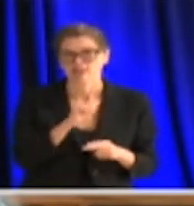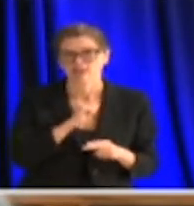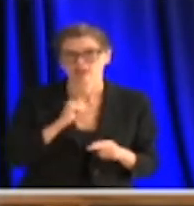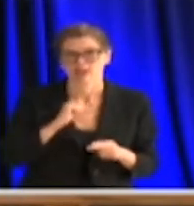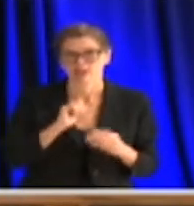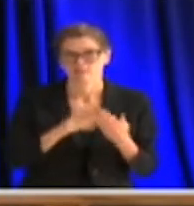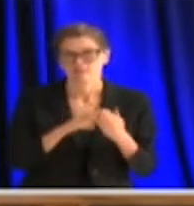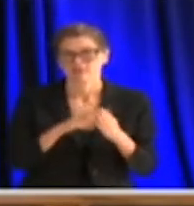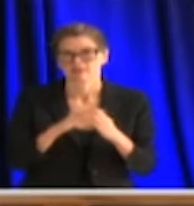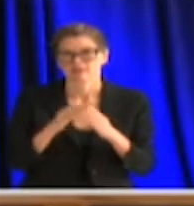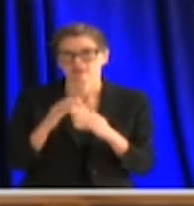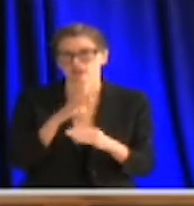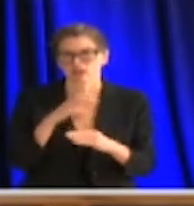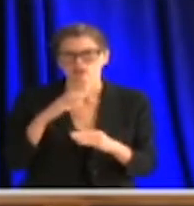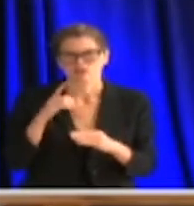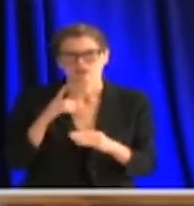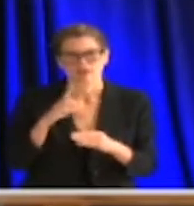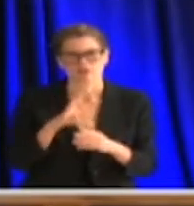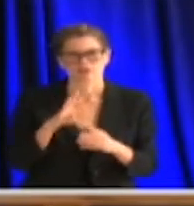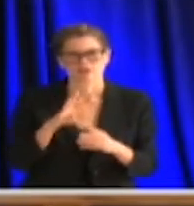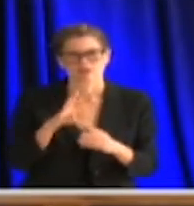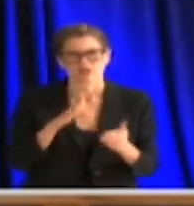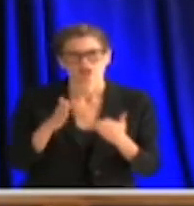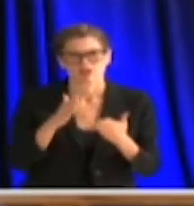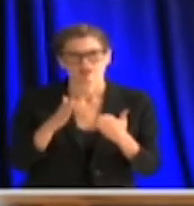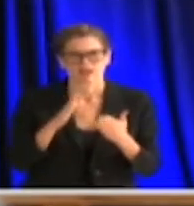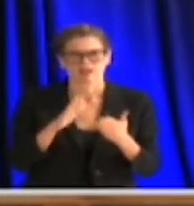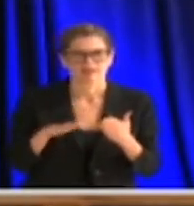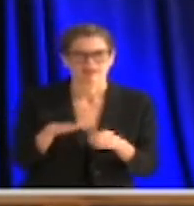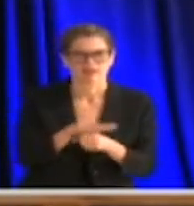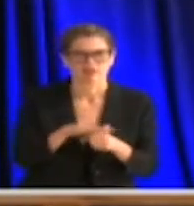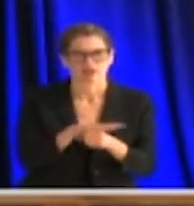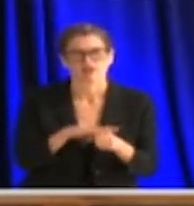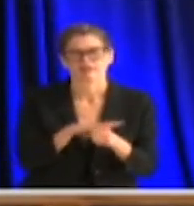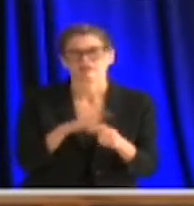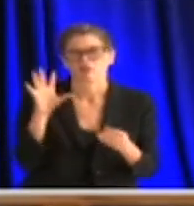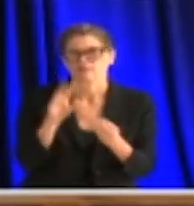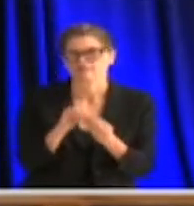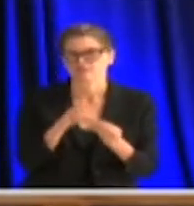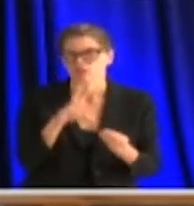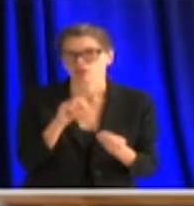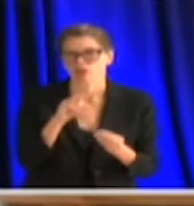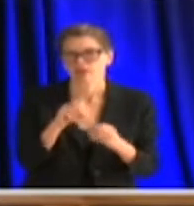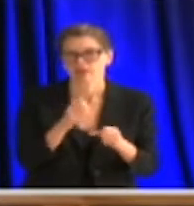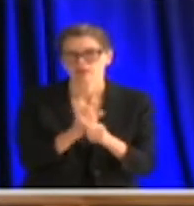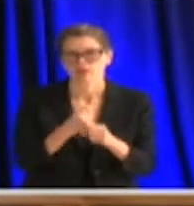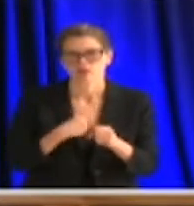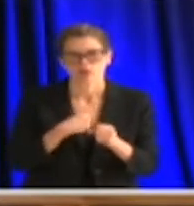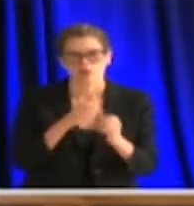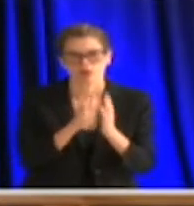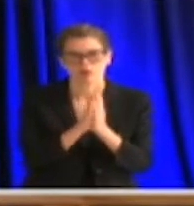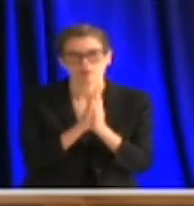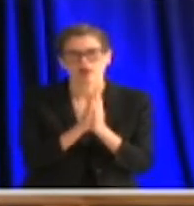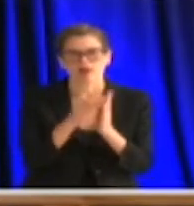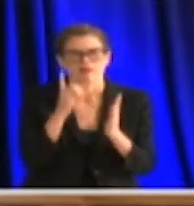member of the council for nearly 30 years. We continue to keep him and his family uplifted